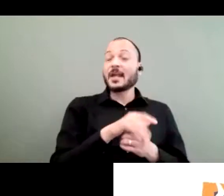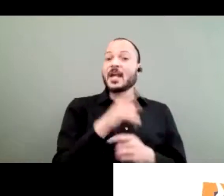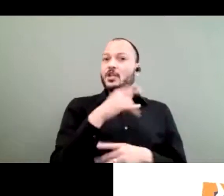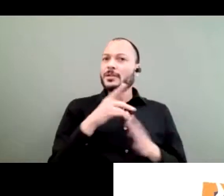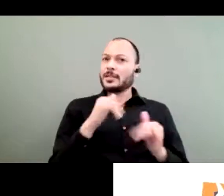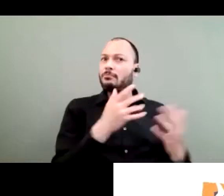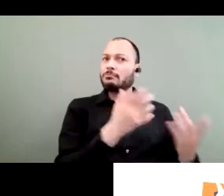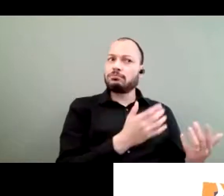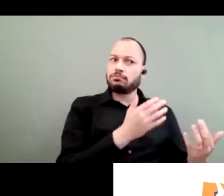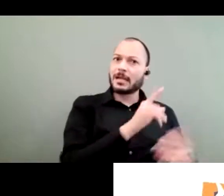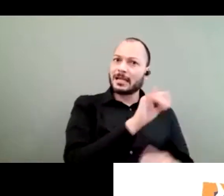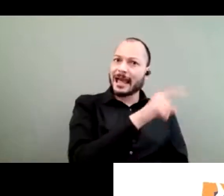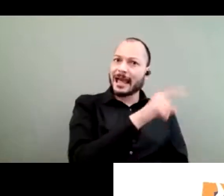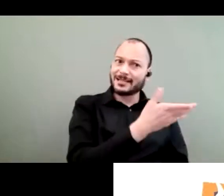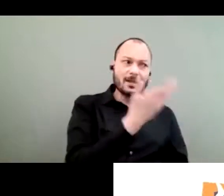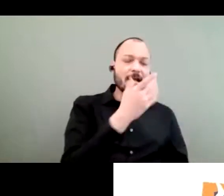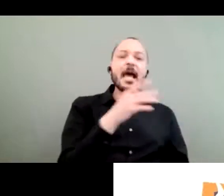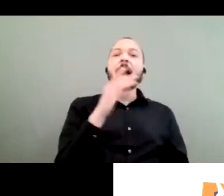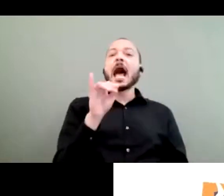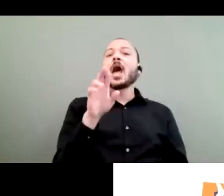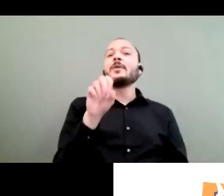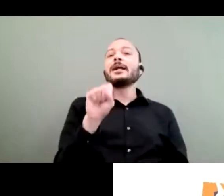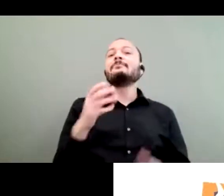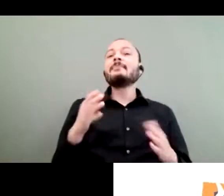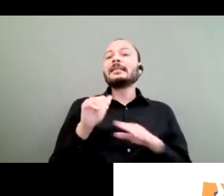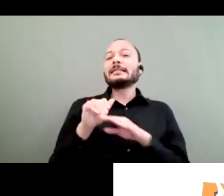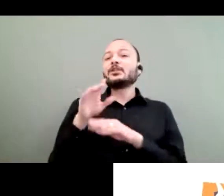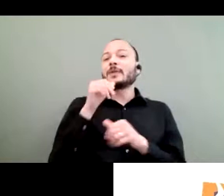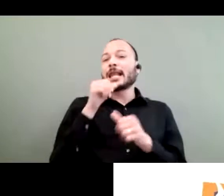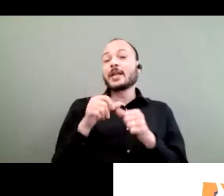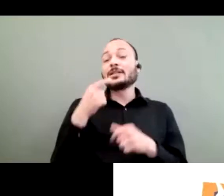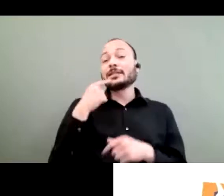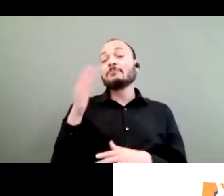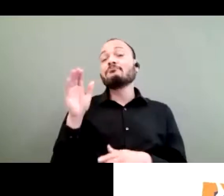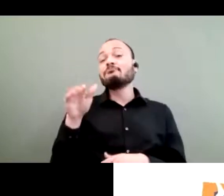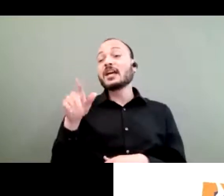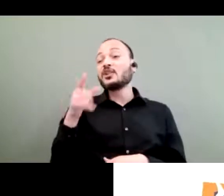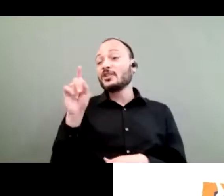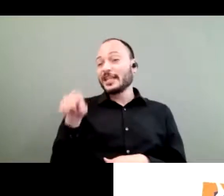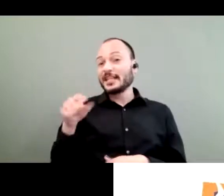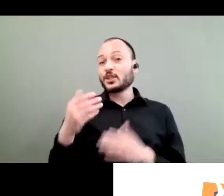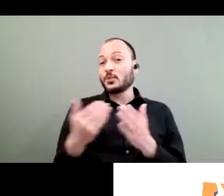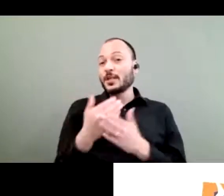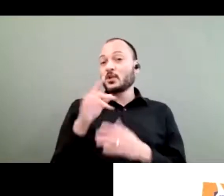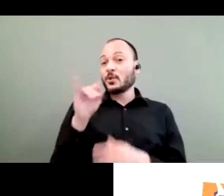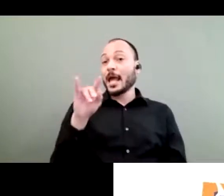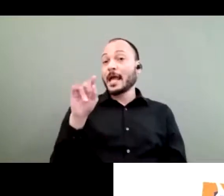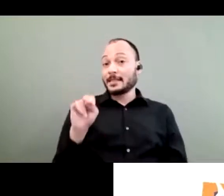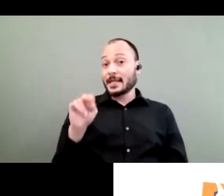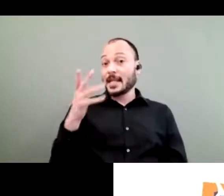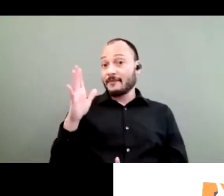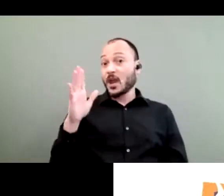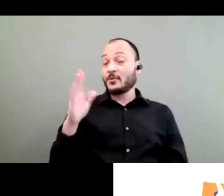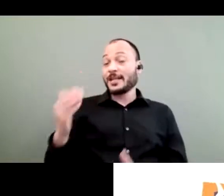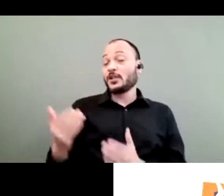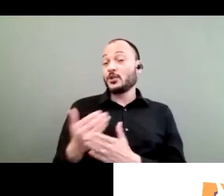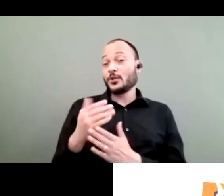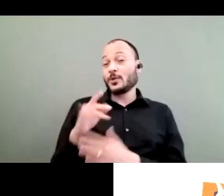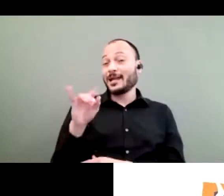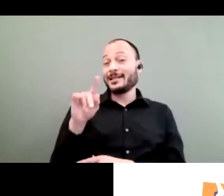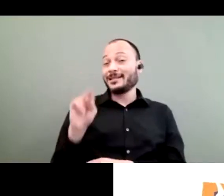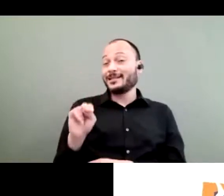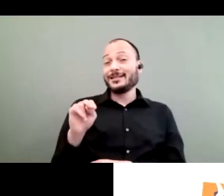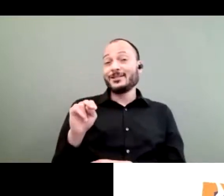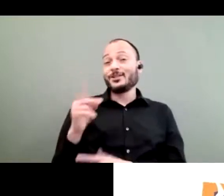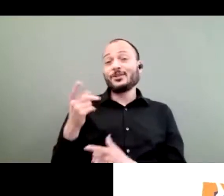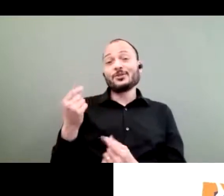IRS may send you a letter that says, hey, you need to renew your ITIN. If you've already renewed the ITIN, all you have to do is